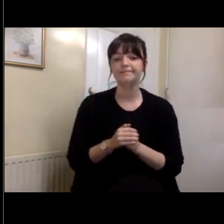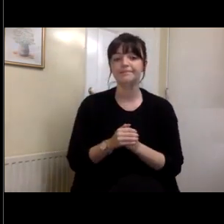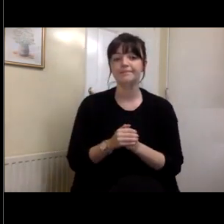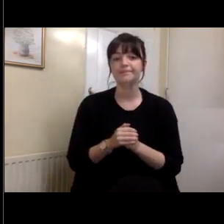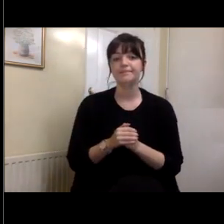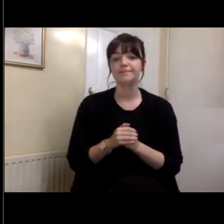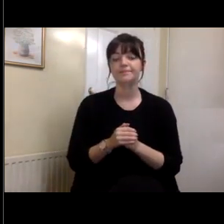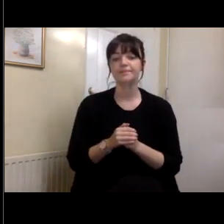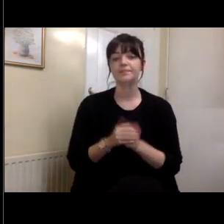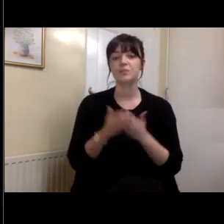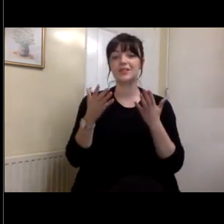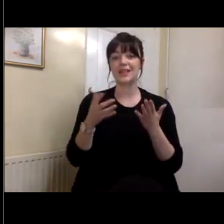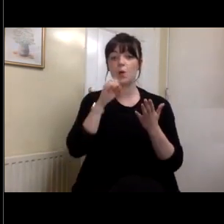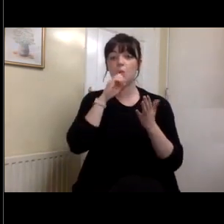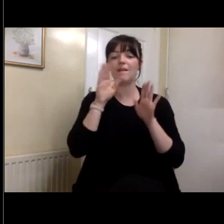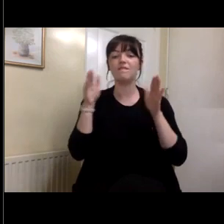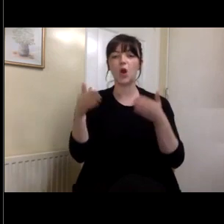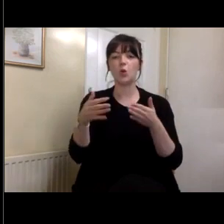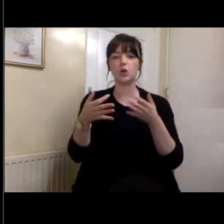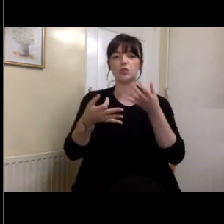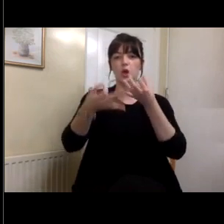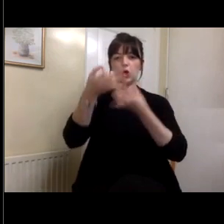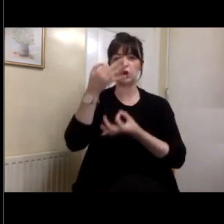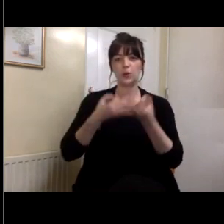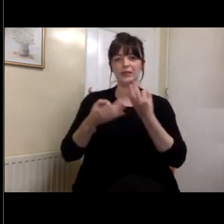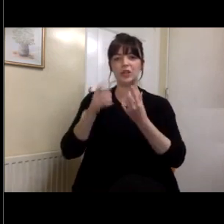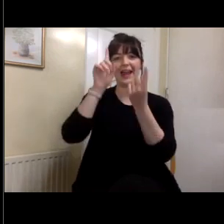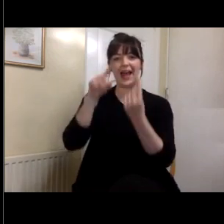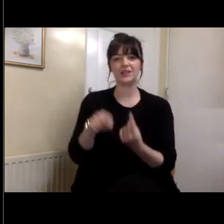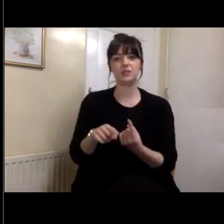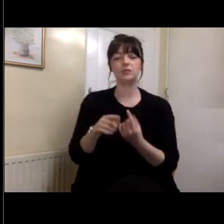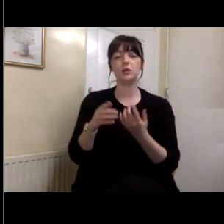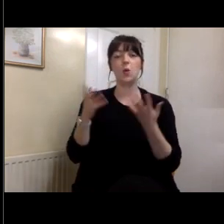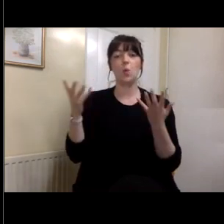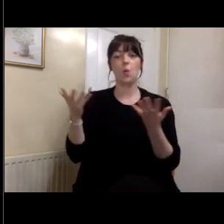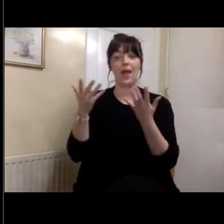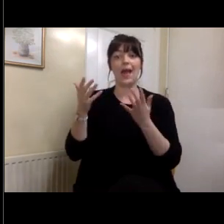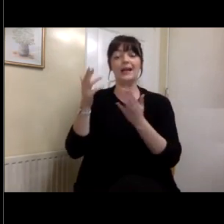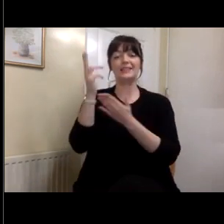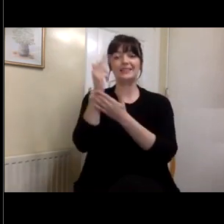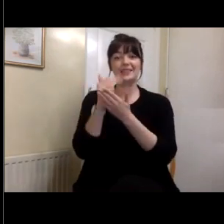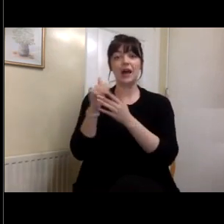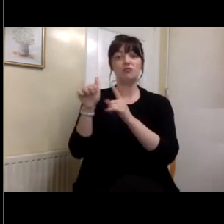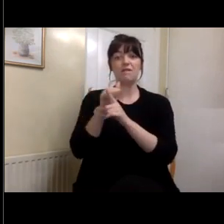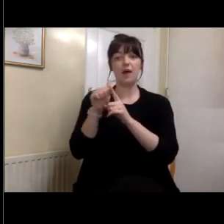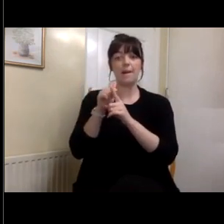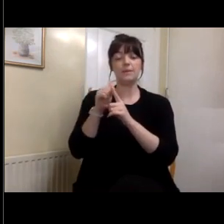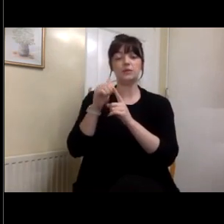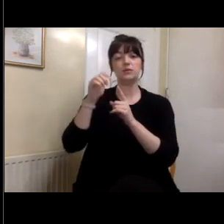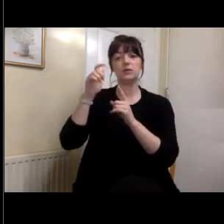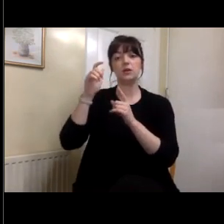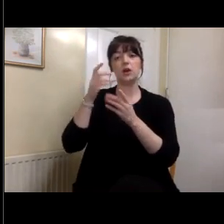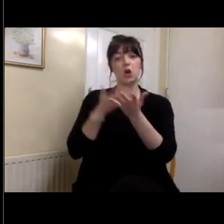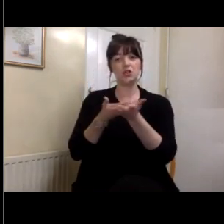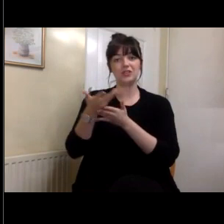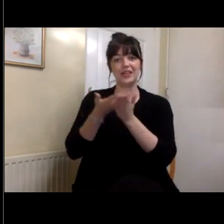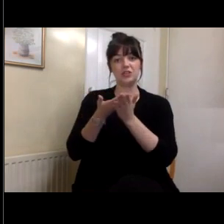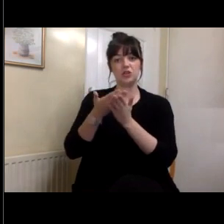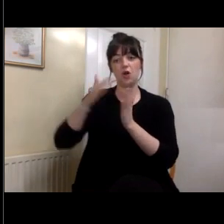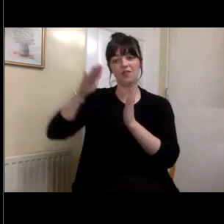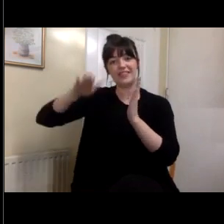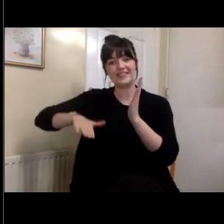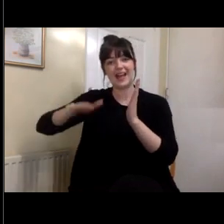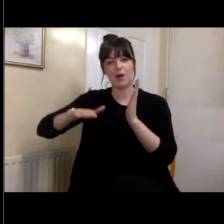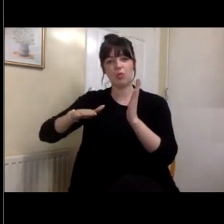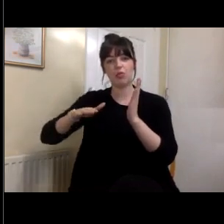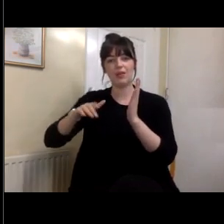Today, we're looking to focus the question and answer session on the design refinement consultation itself. If you've got any questions about the